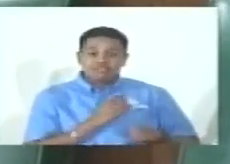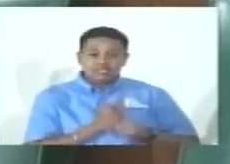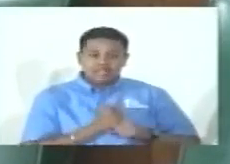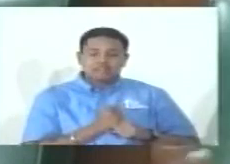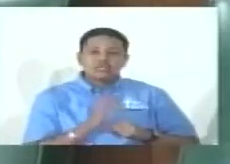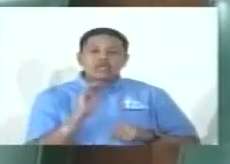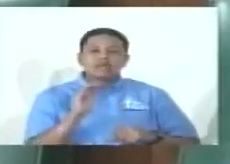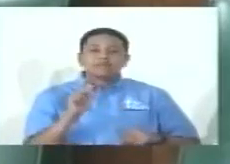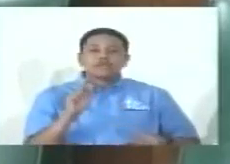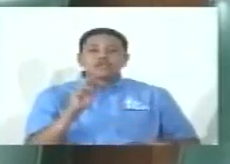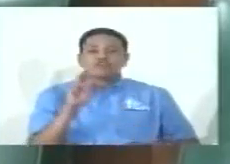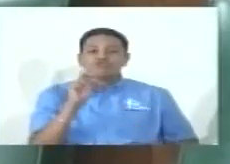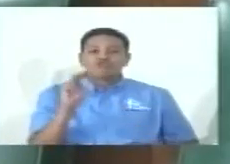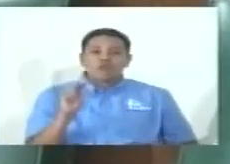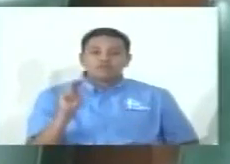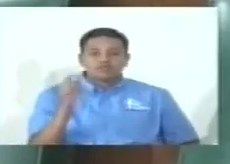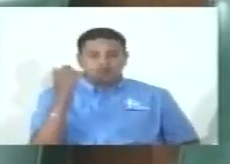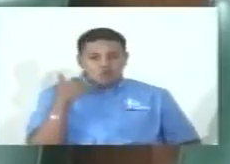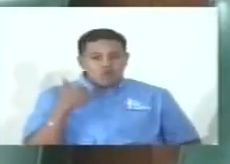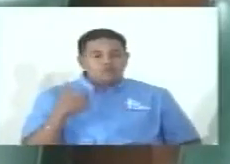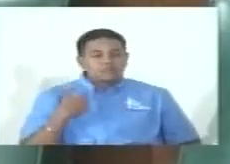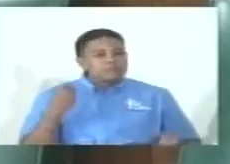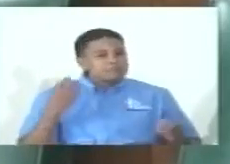many did.